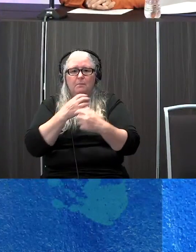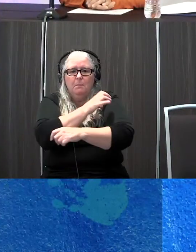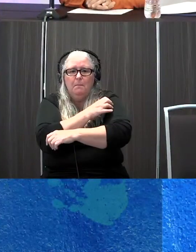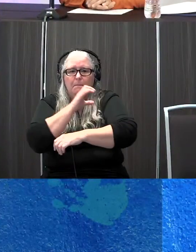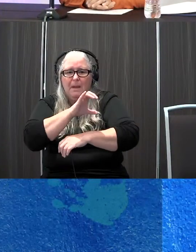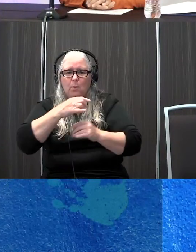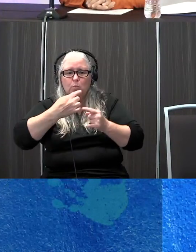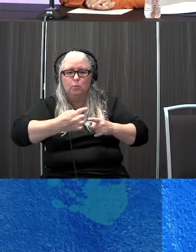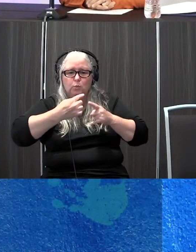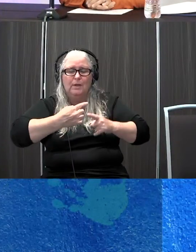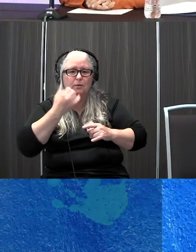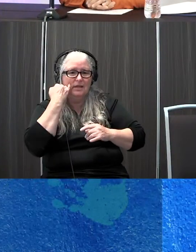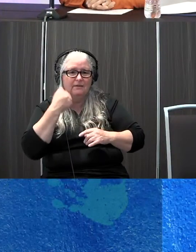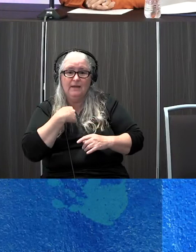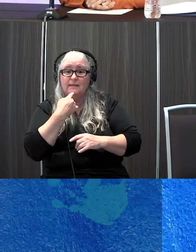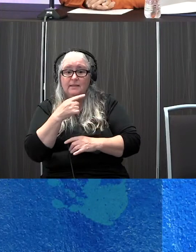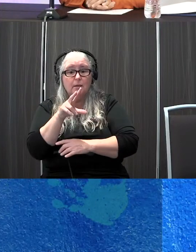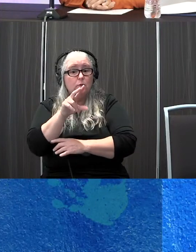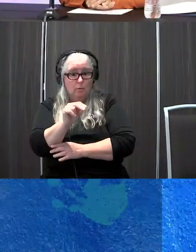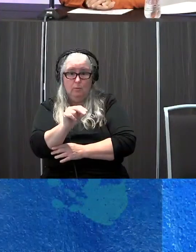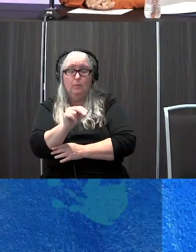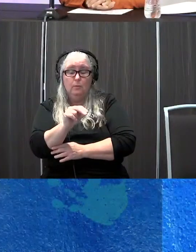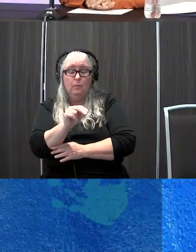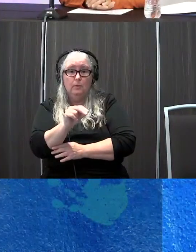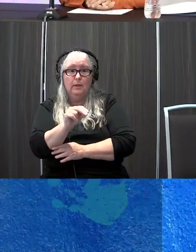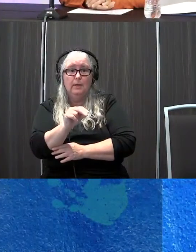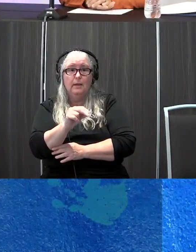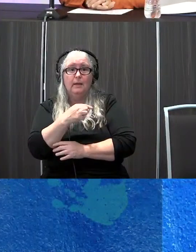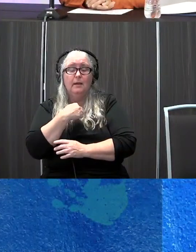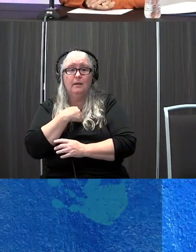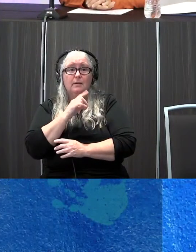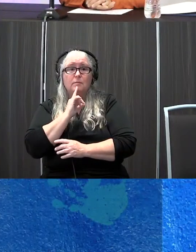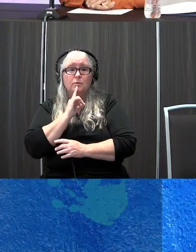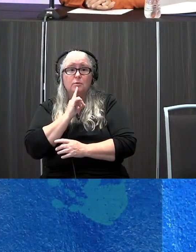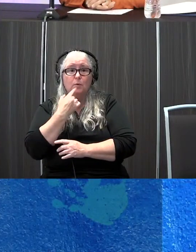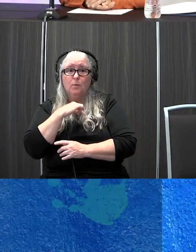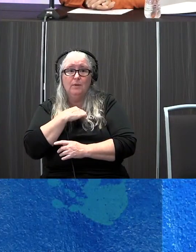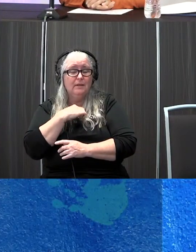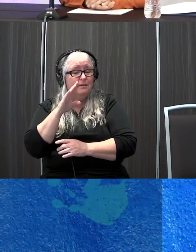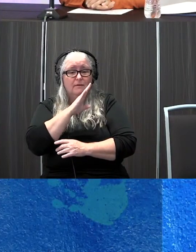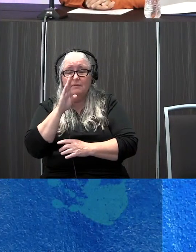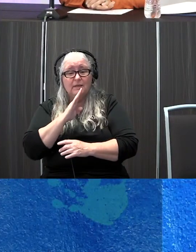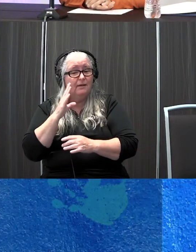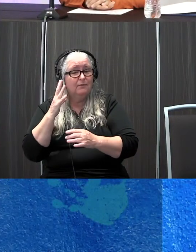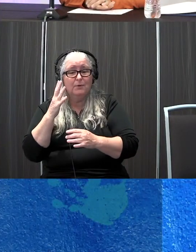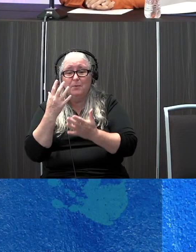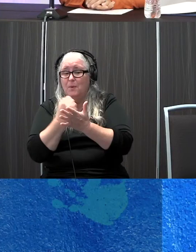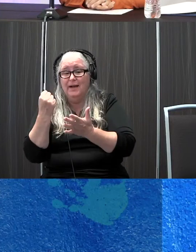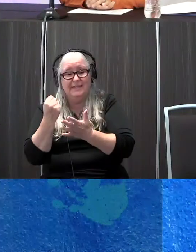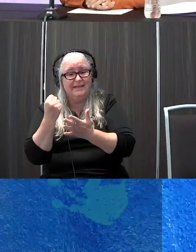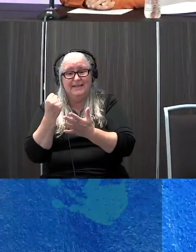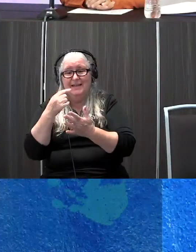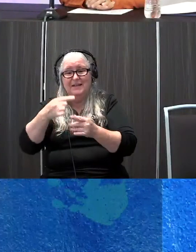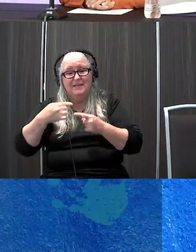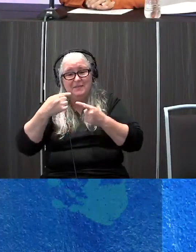no, at this point, I'm certain that we have never, ever won a power struggle with Cole. So